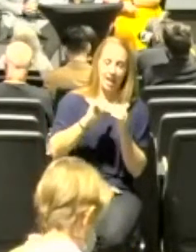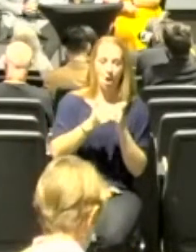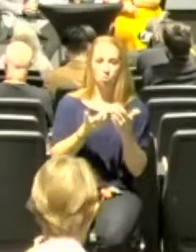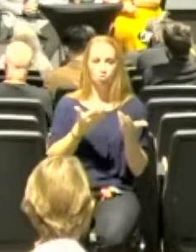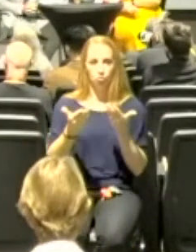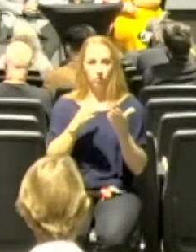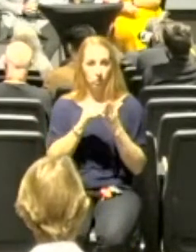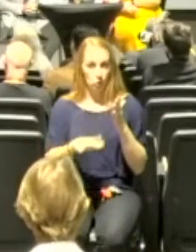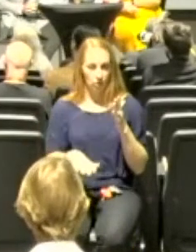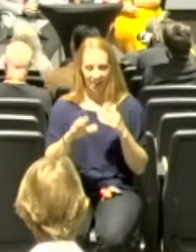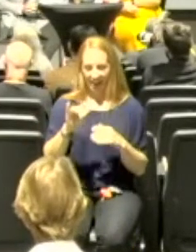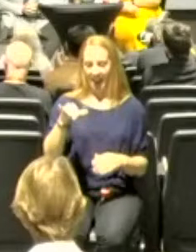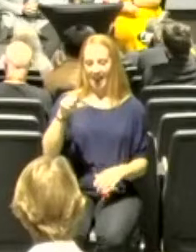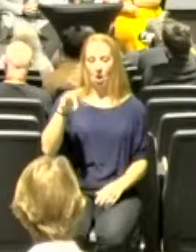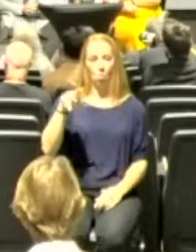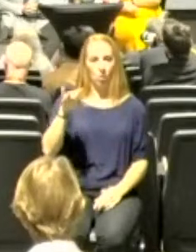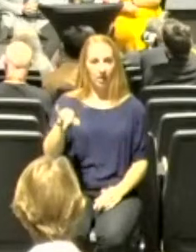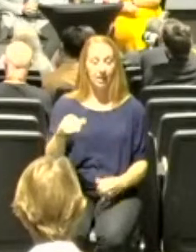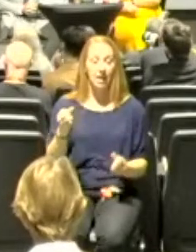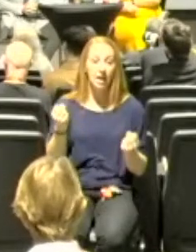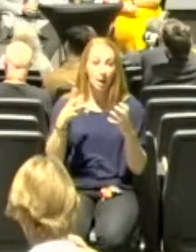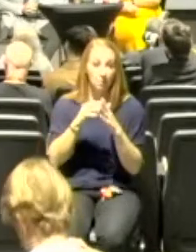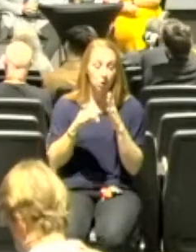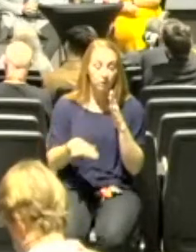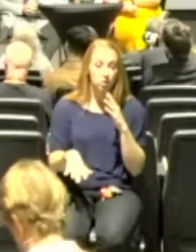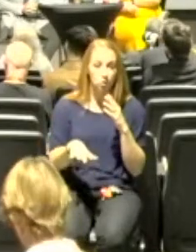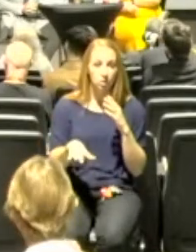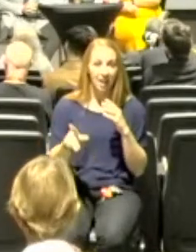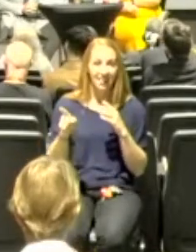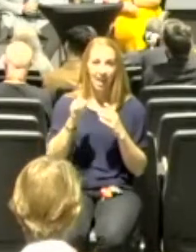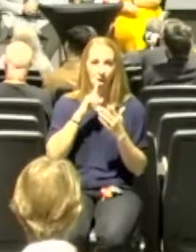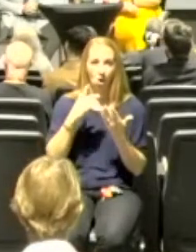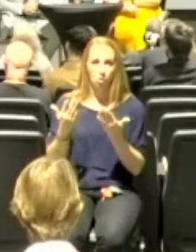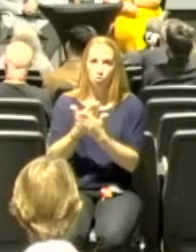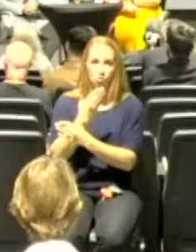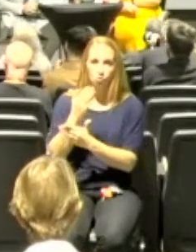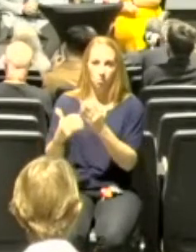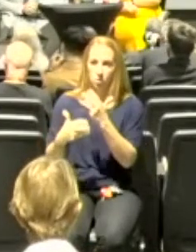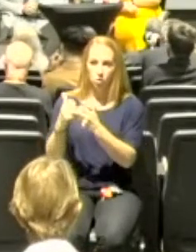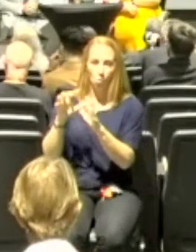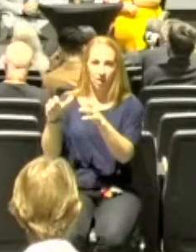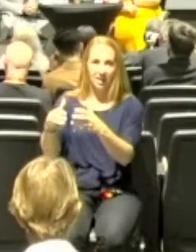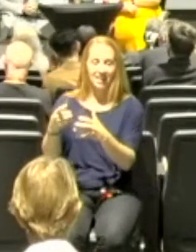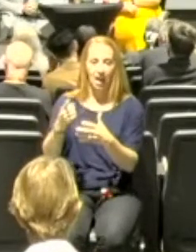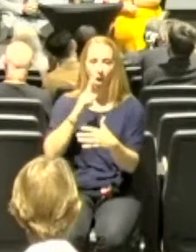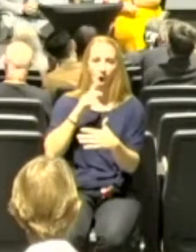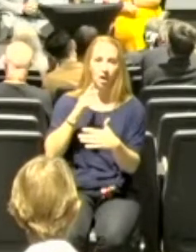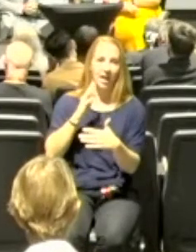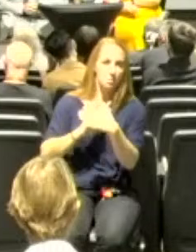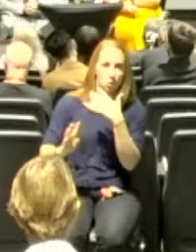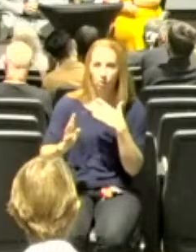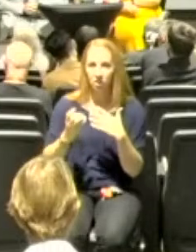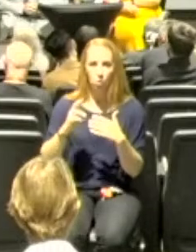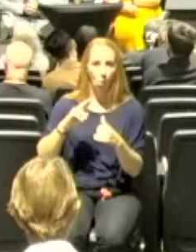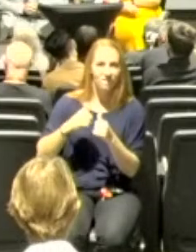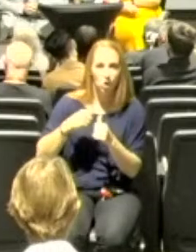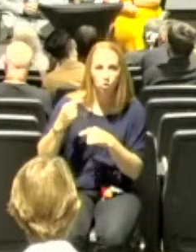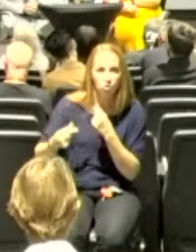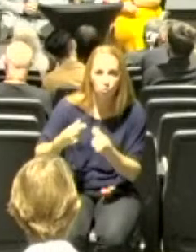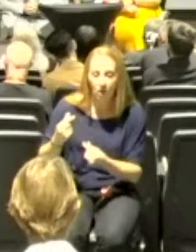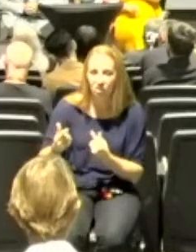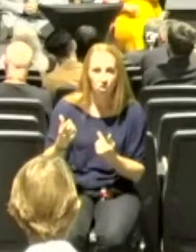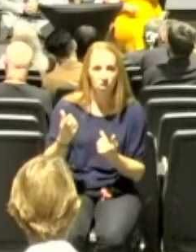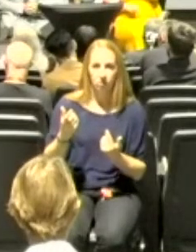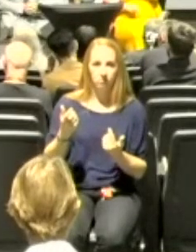equity, okay? A number of our students, they're the new majority. Okay, they are immigrants, they are first generation students, they